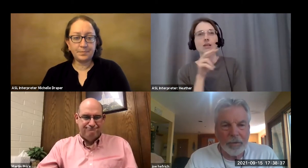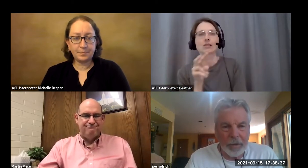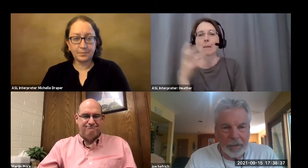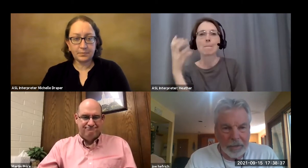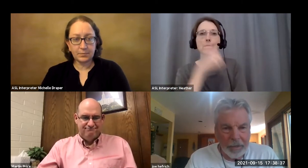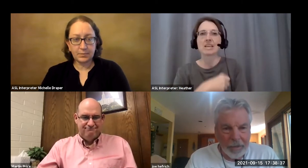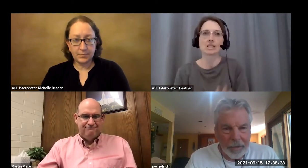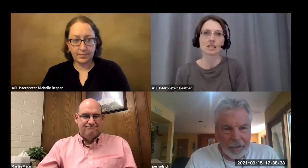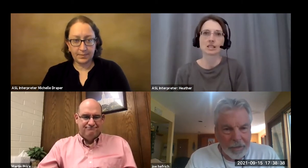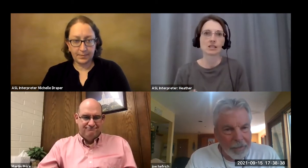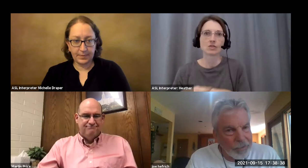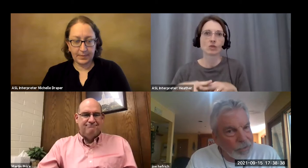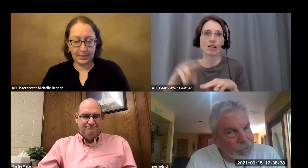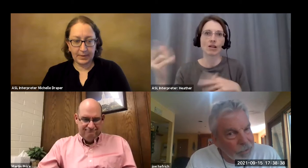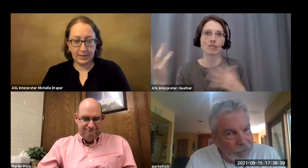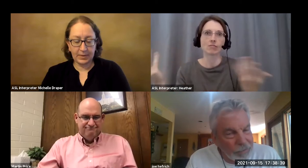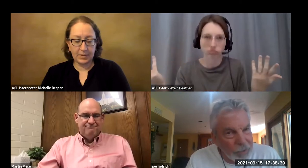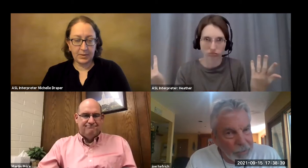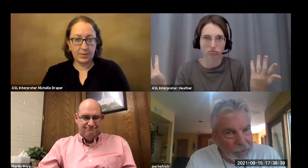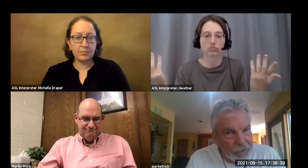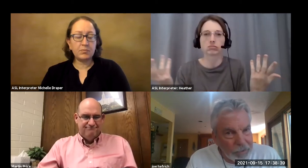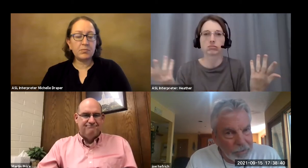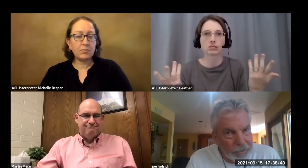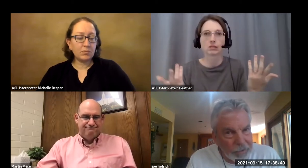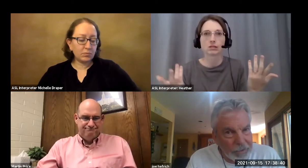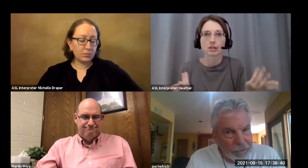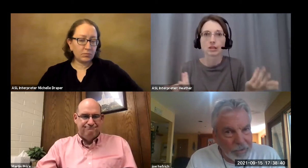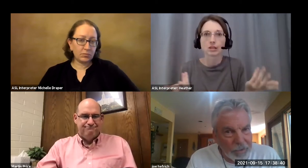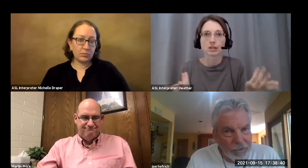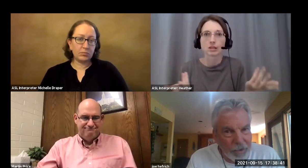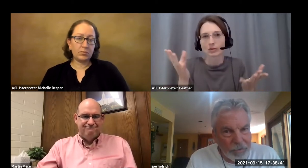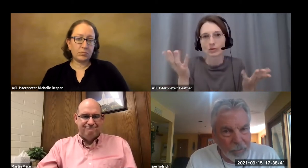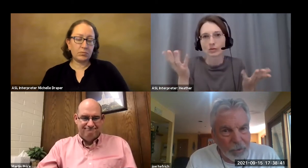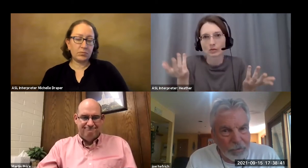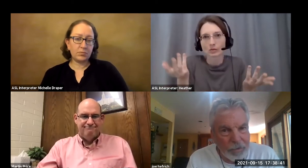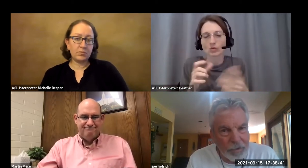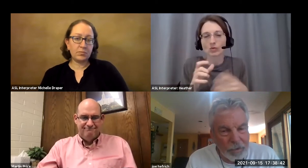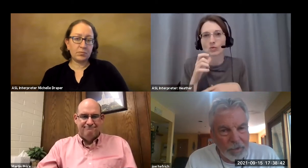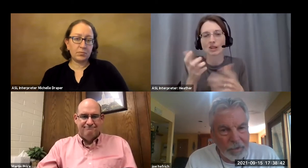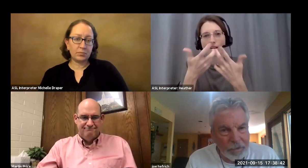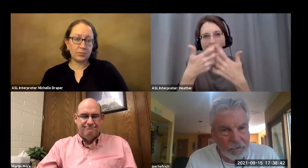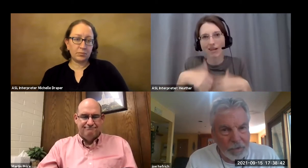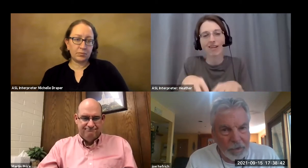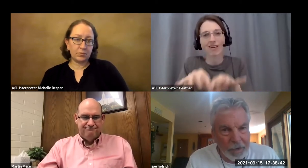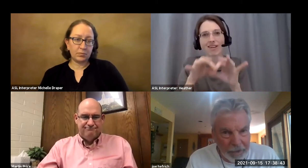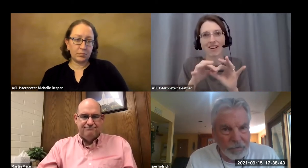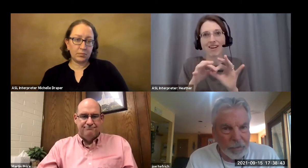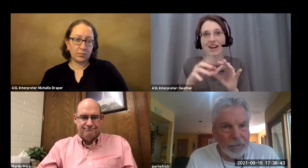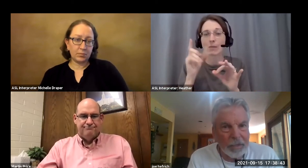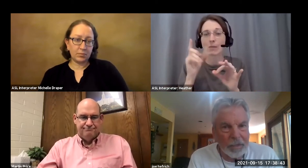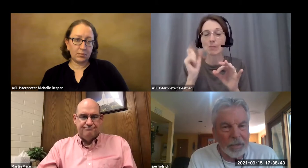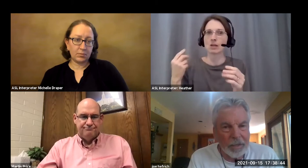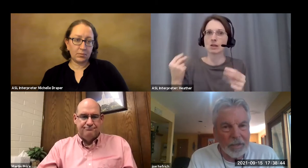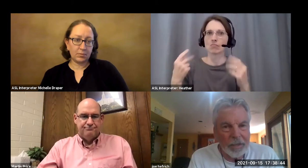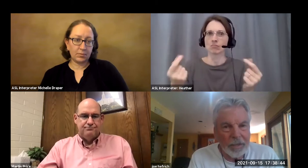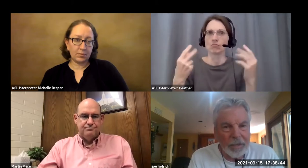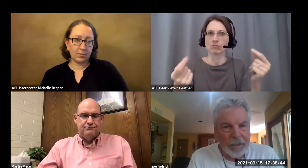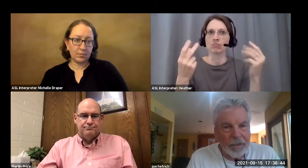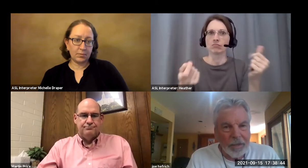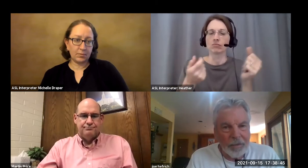the captioning. And that doesn't take very much. That's almost instantaneous, that it has to